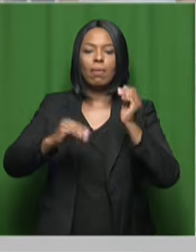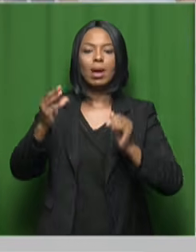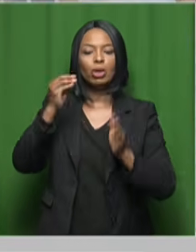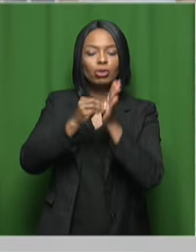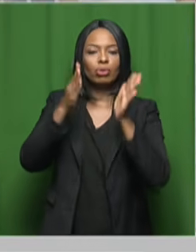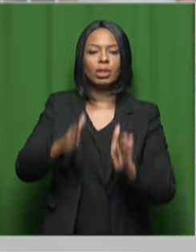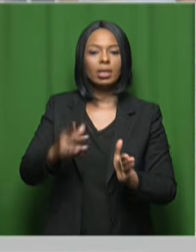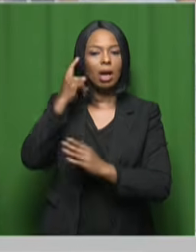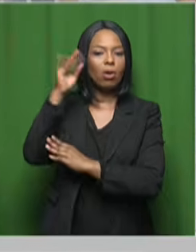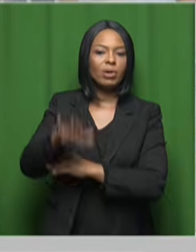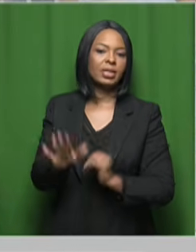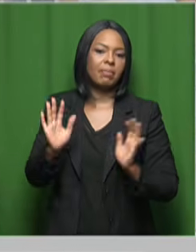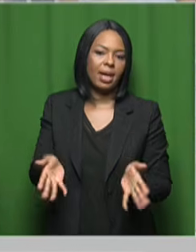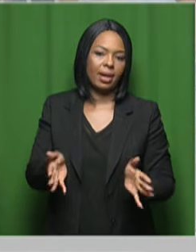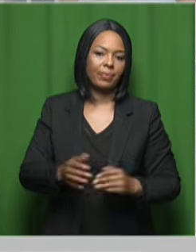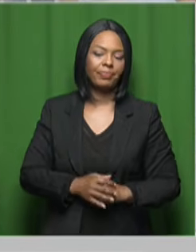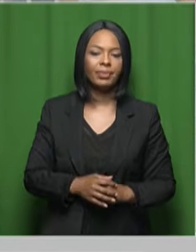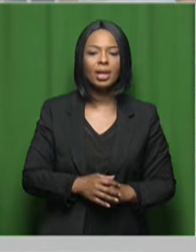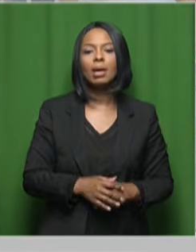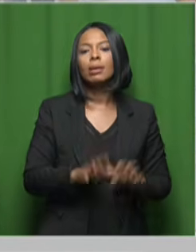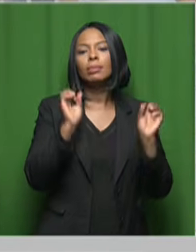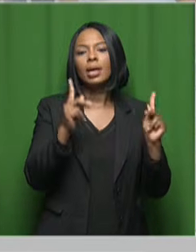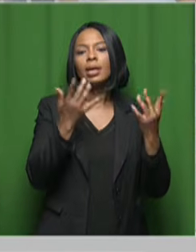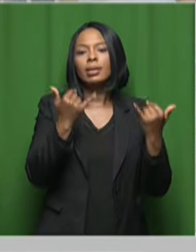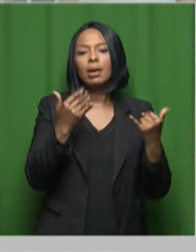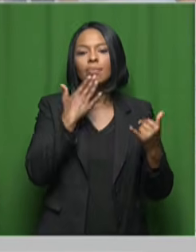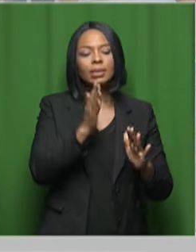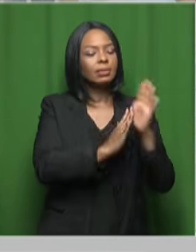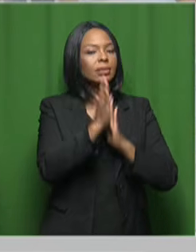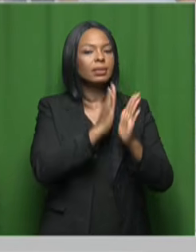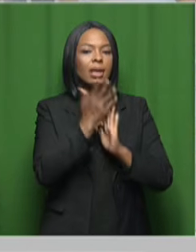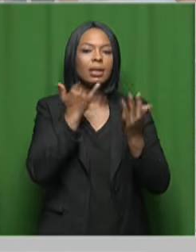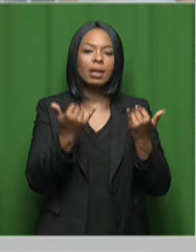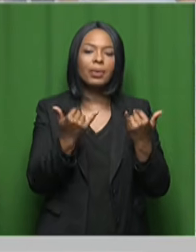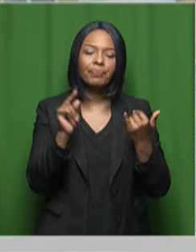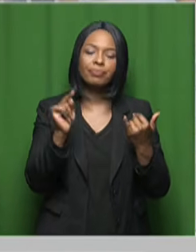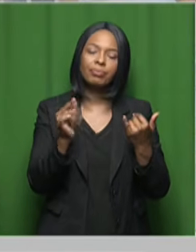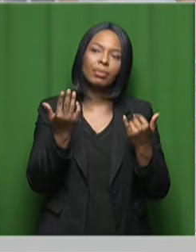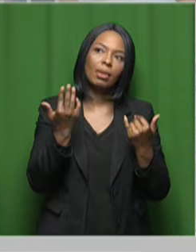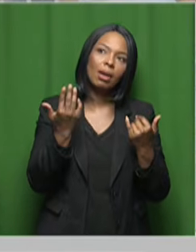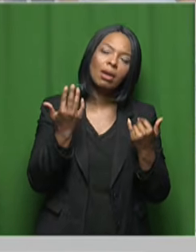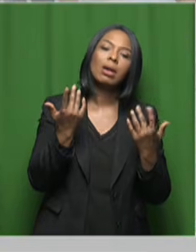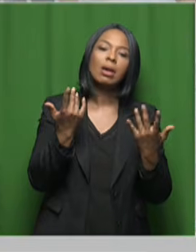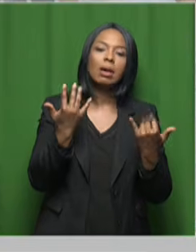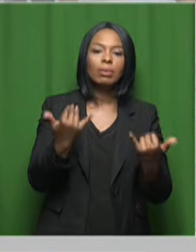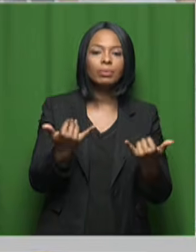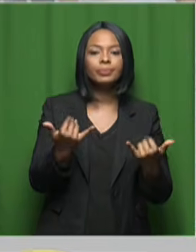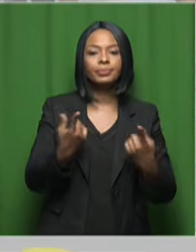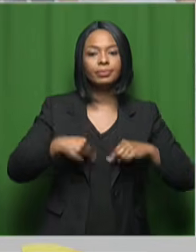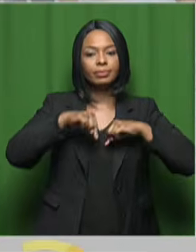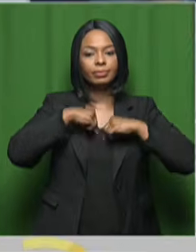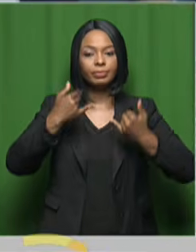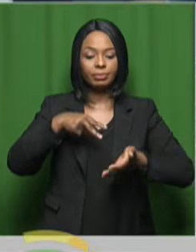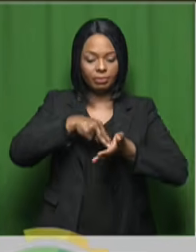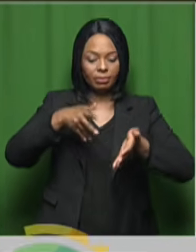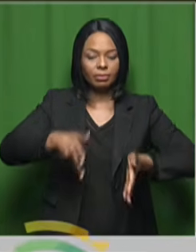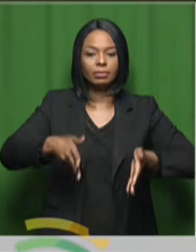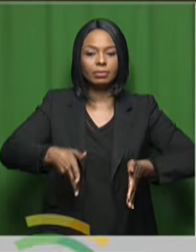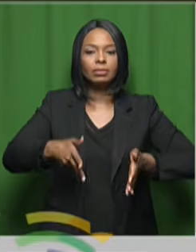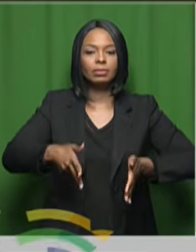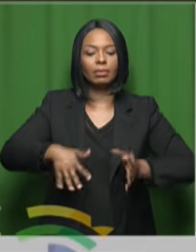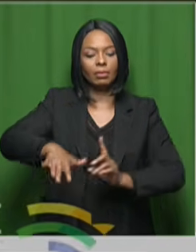these partnerships. Let's talk to how it currently stands right now. So we're standing at this facility